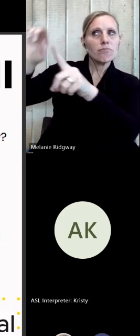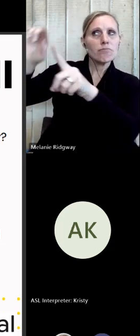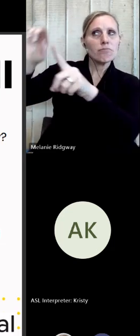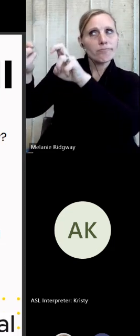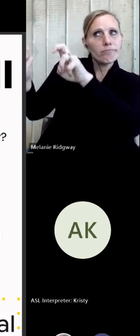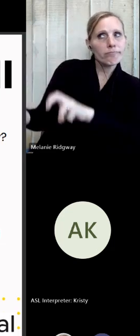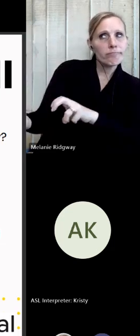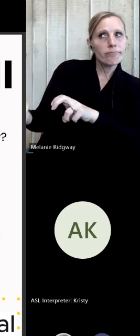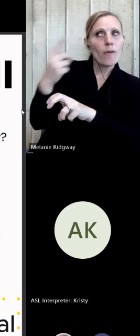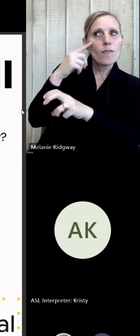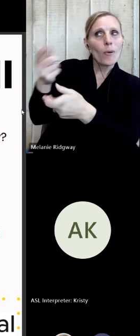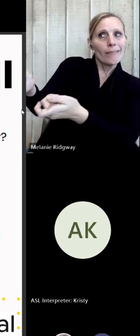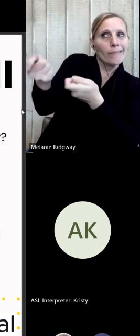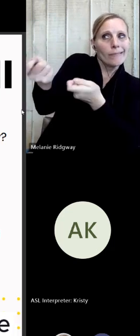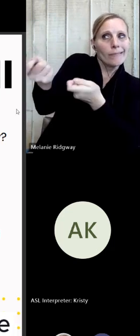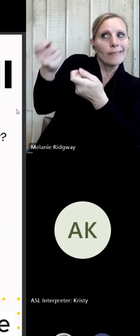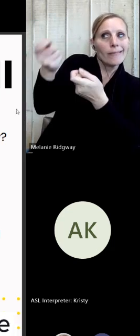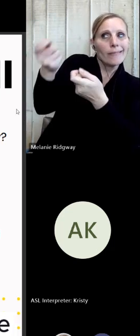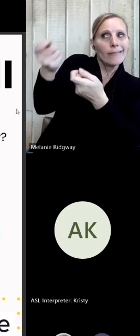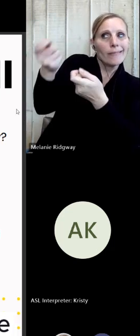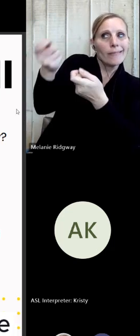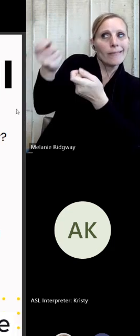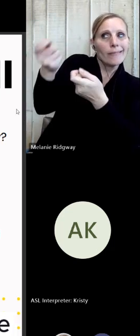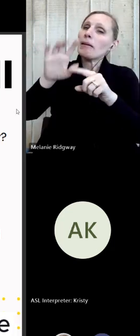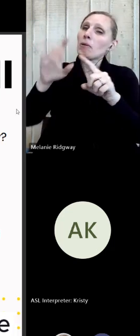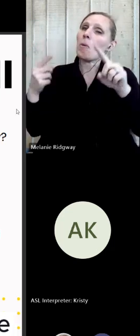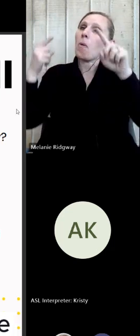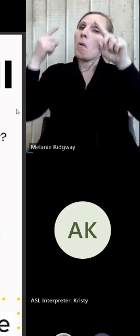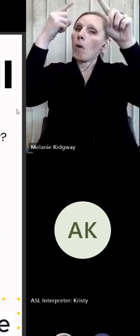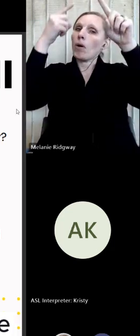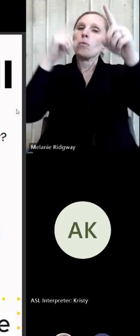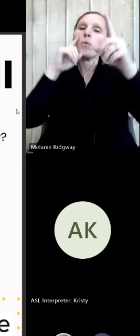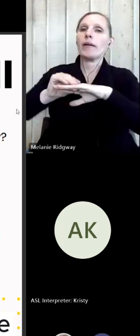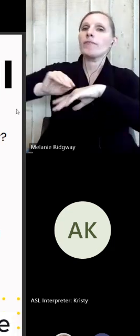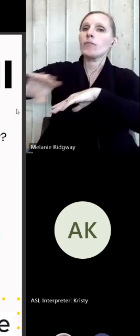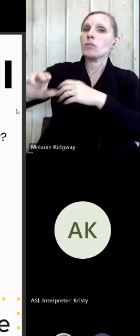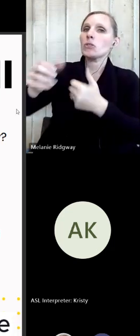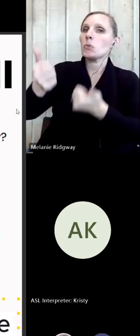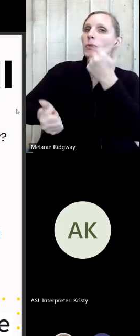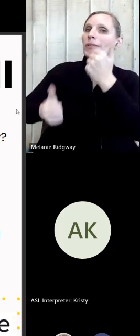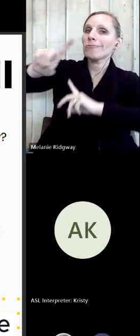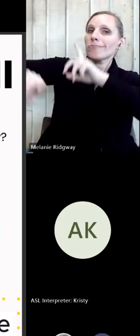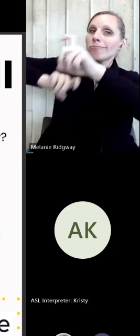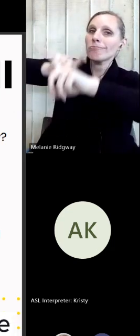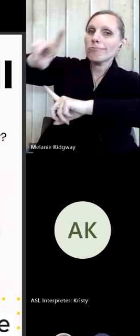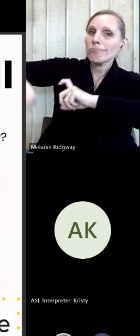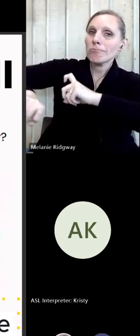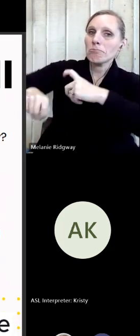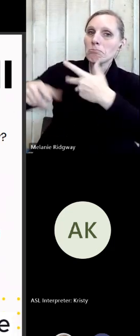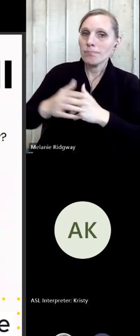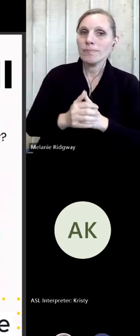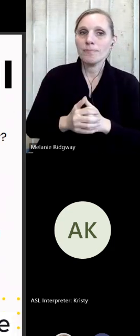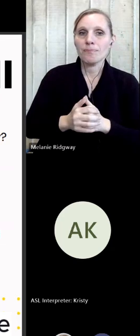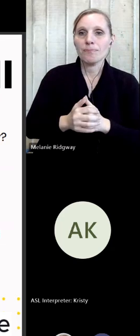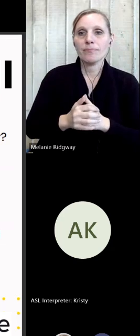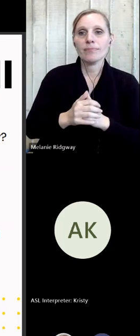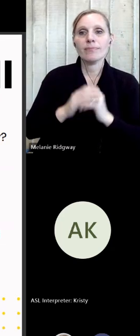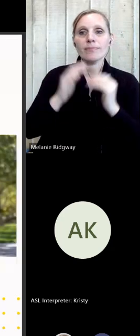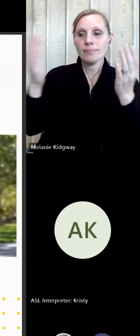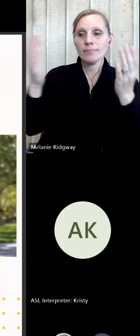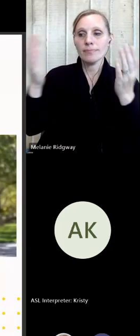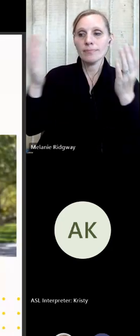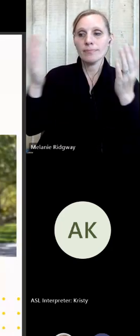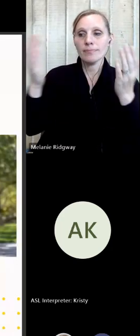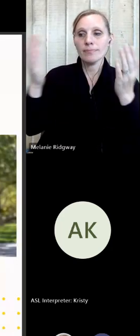depending on your goal. They're all on the tip sheet. Forward slide.